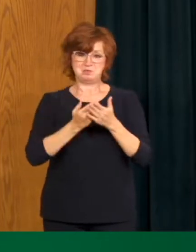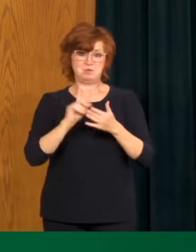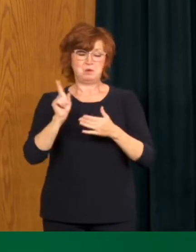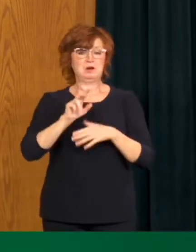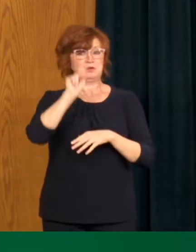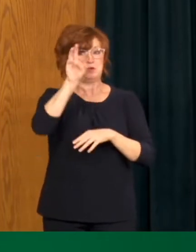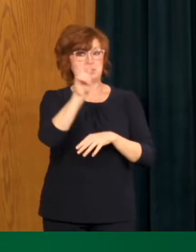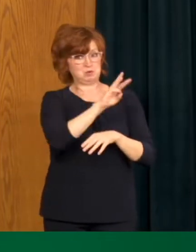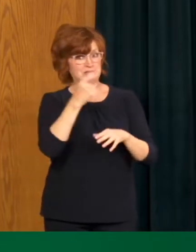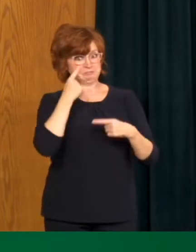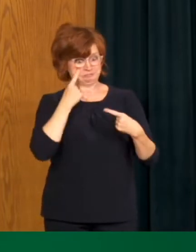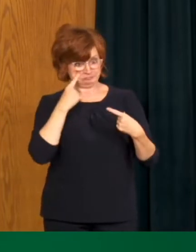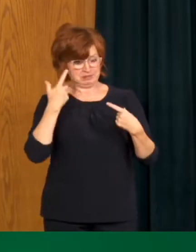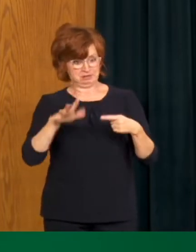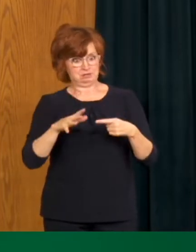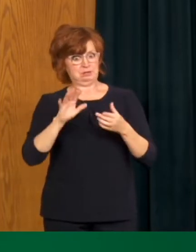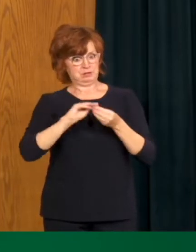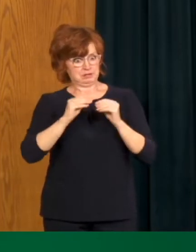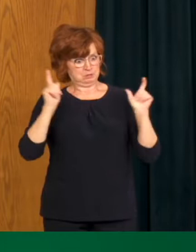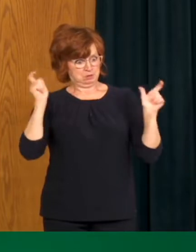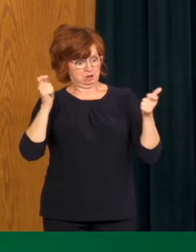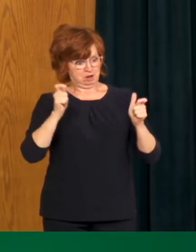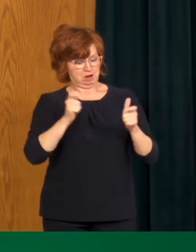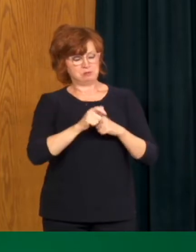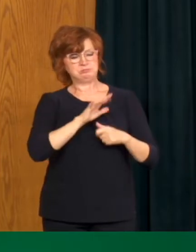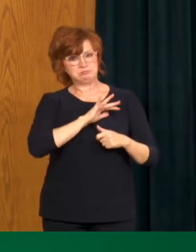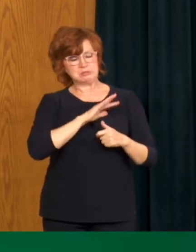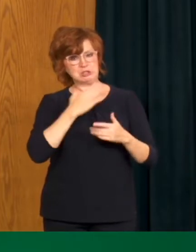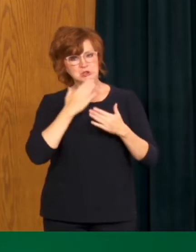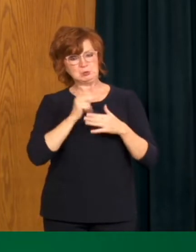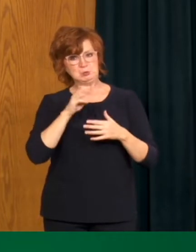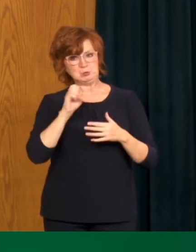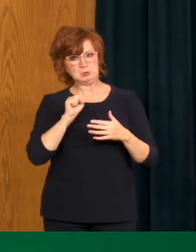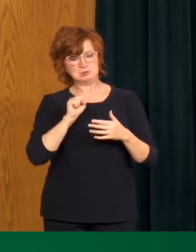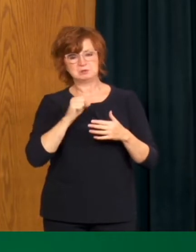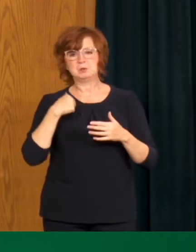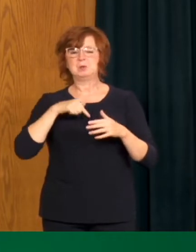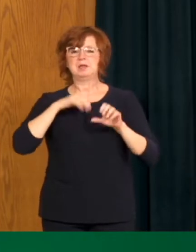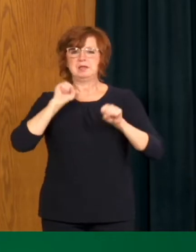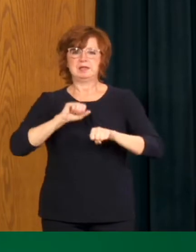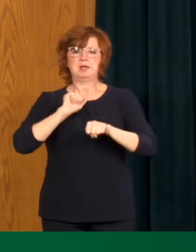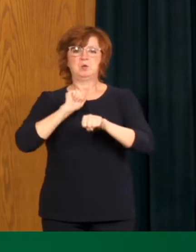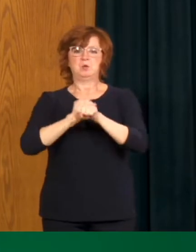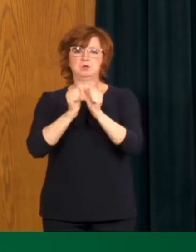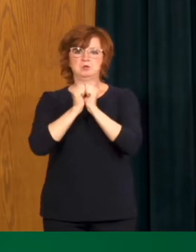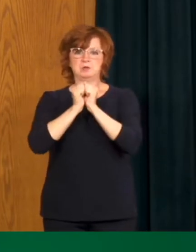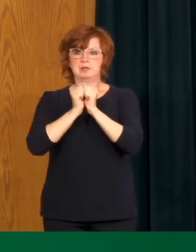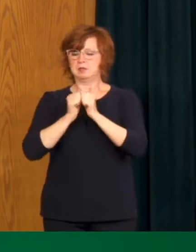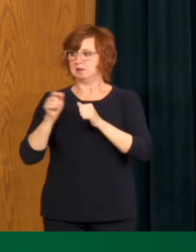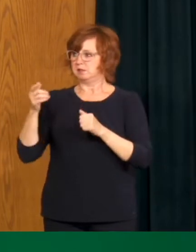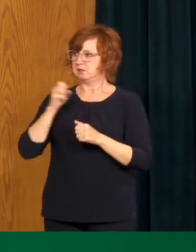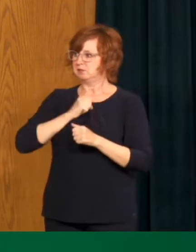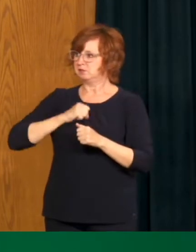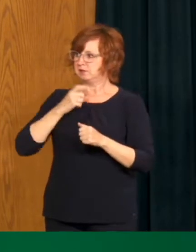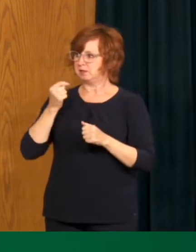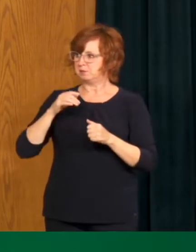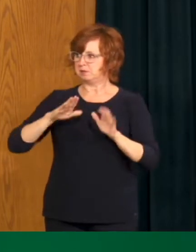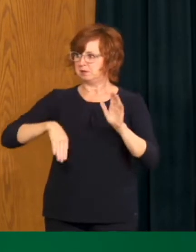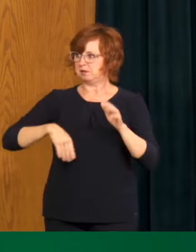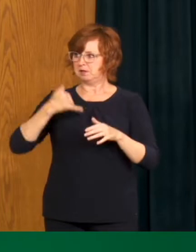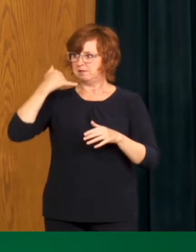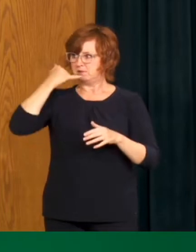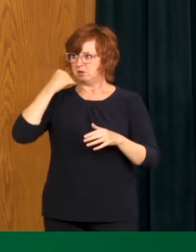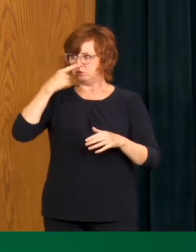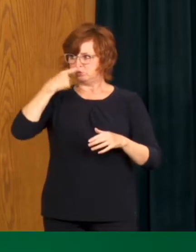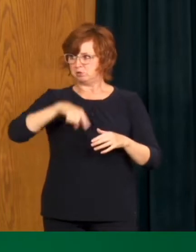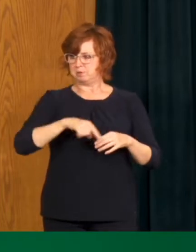communities, healthcare practitioners, and the citizens of this province. Thank you. Thank you. We had a delay on the phone. Minister, would we be able to